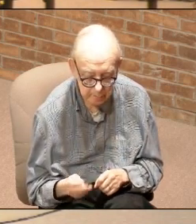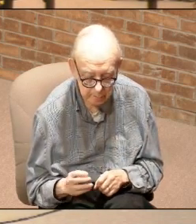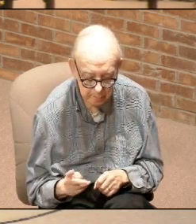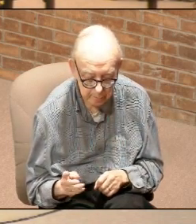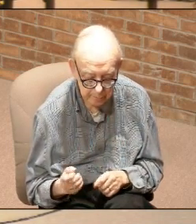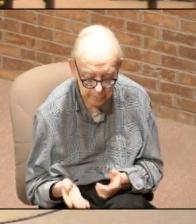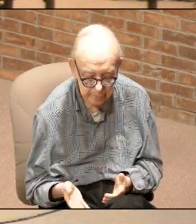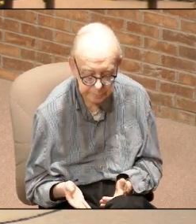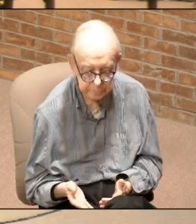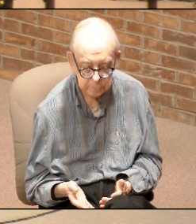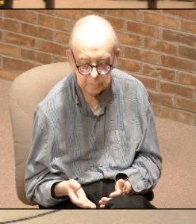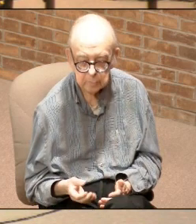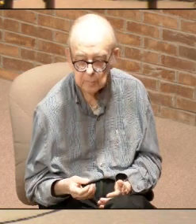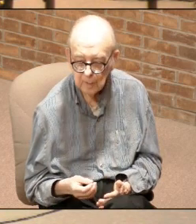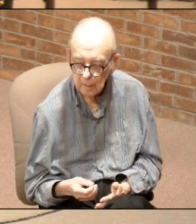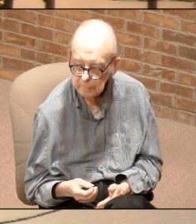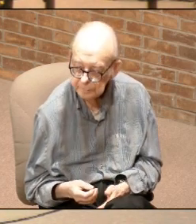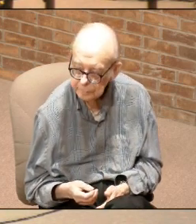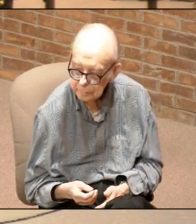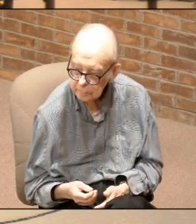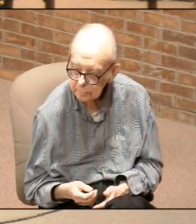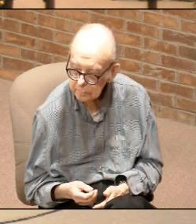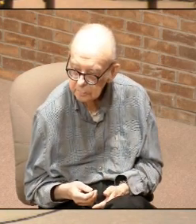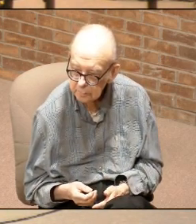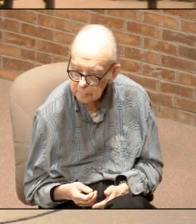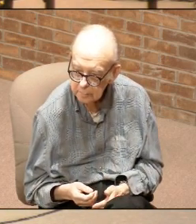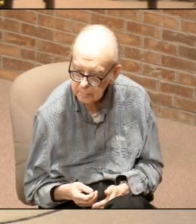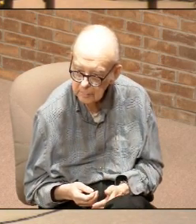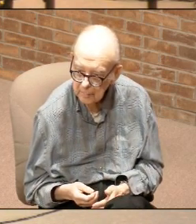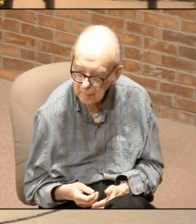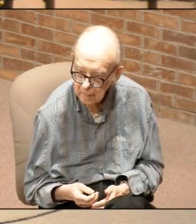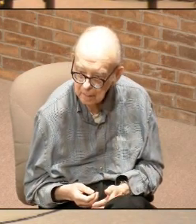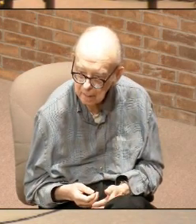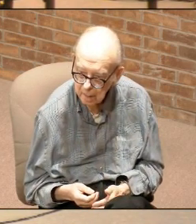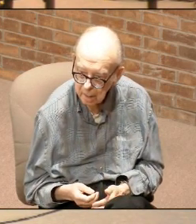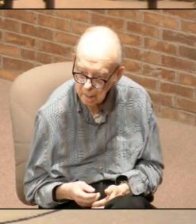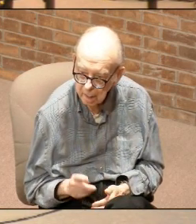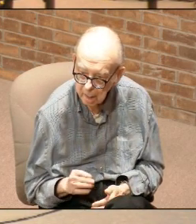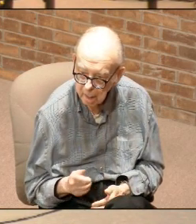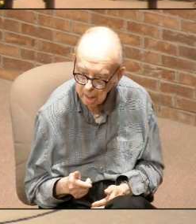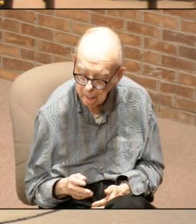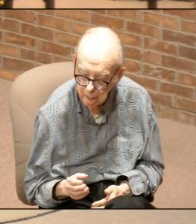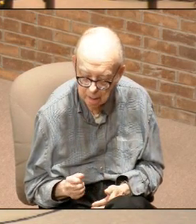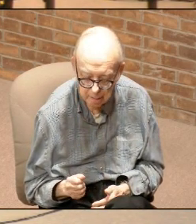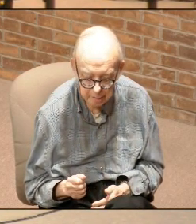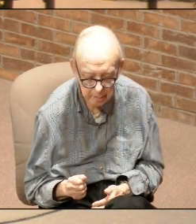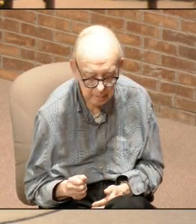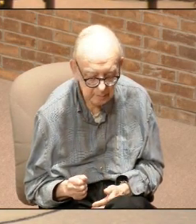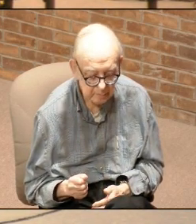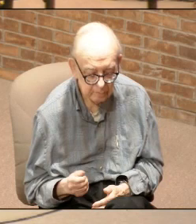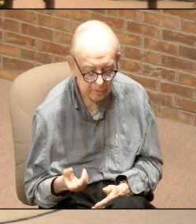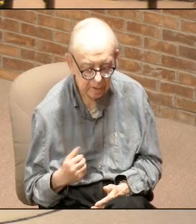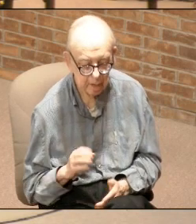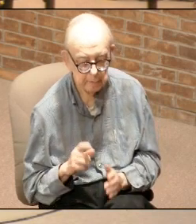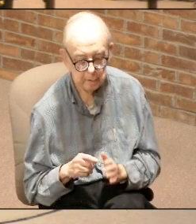and let me um no peggy came came came later